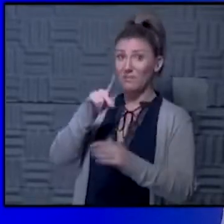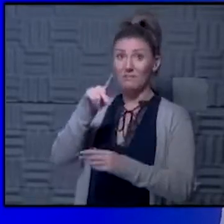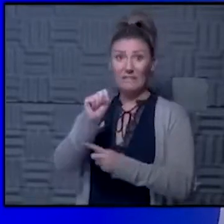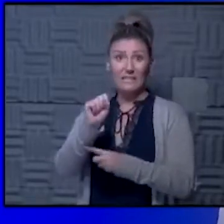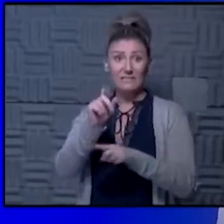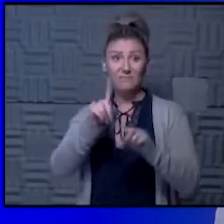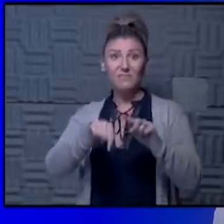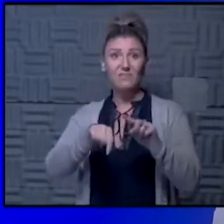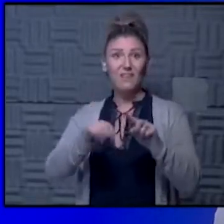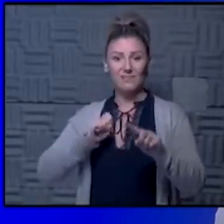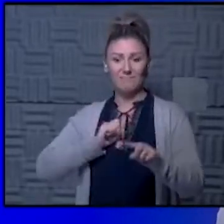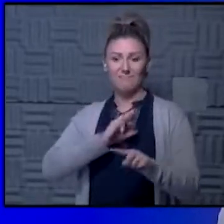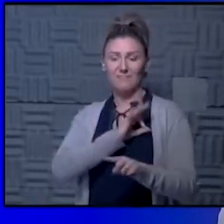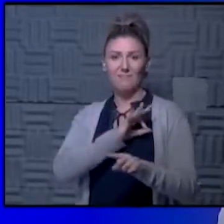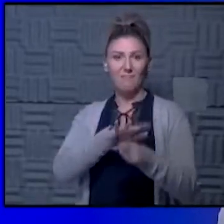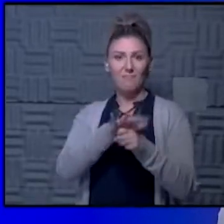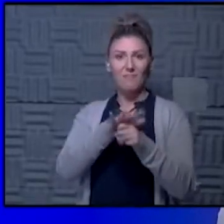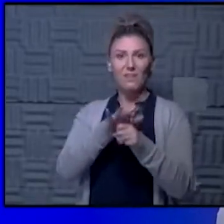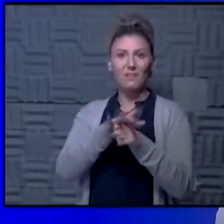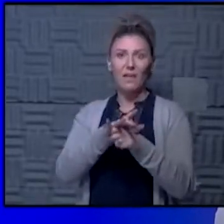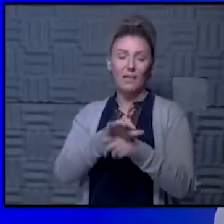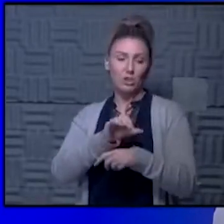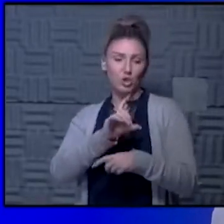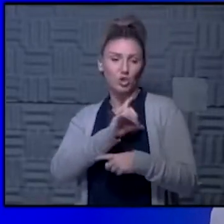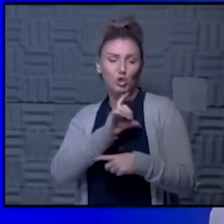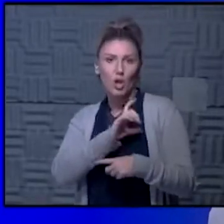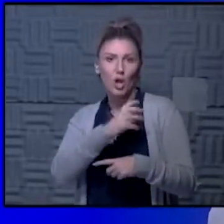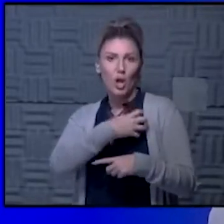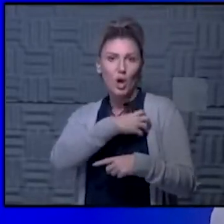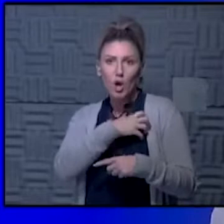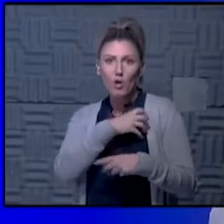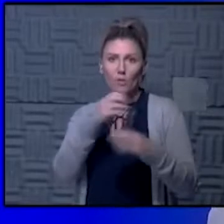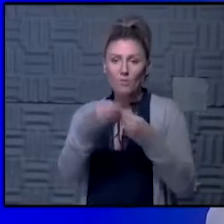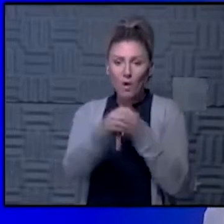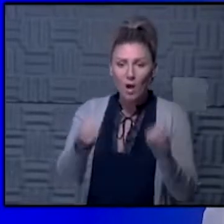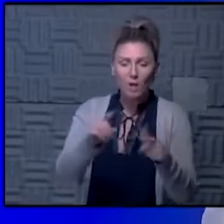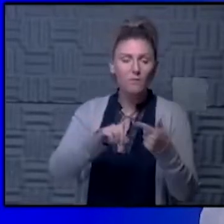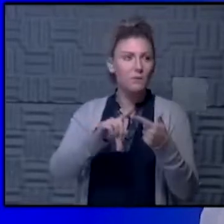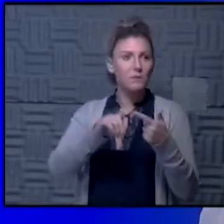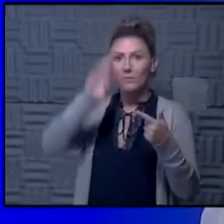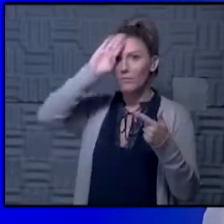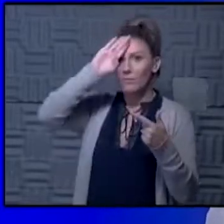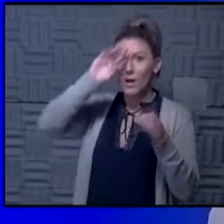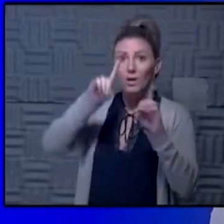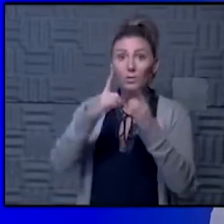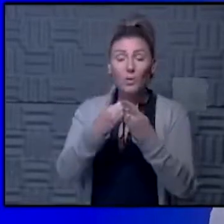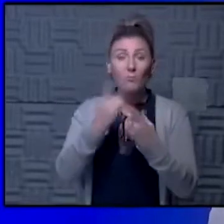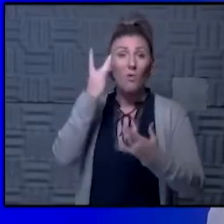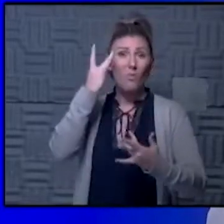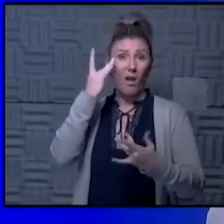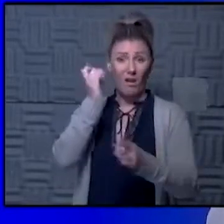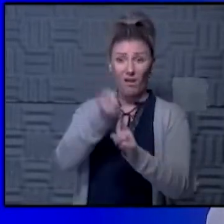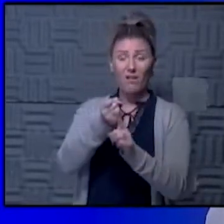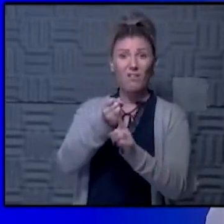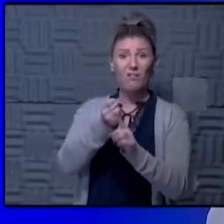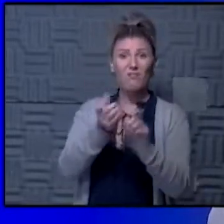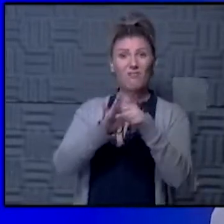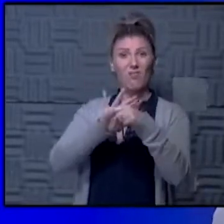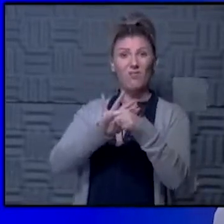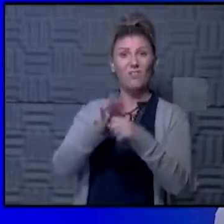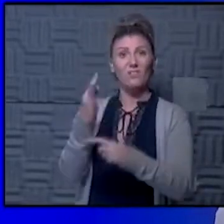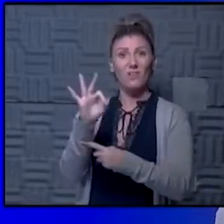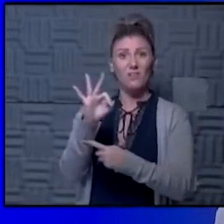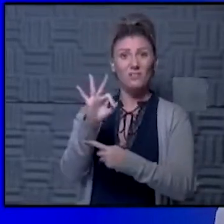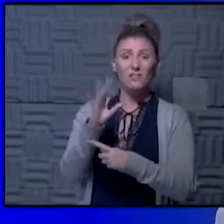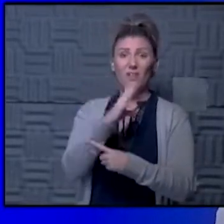able to staff a sheriff's office, staff fire departments because of COVID-19, because of quarantine and people ill.